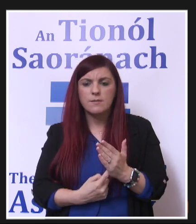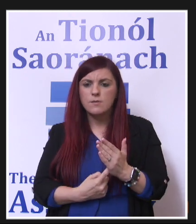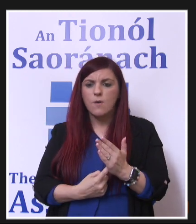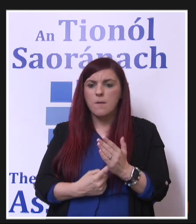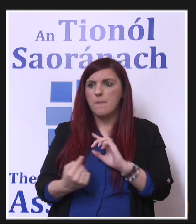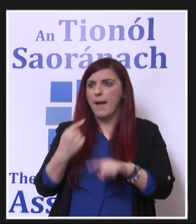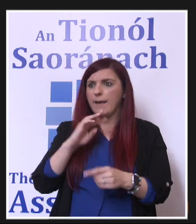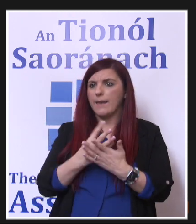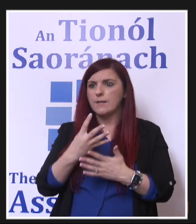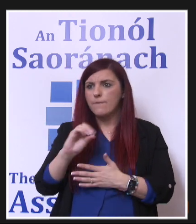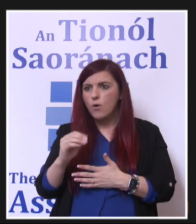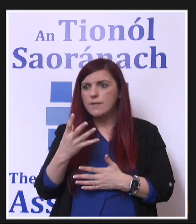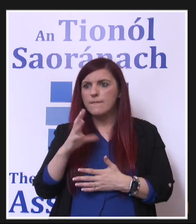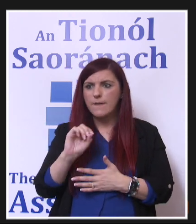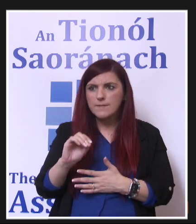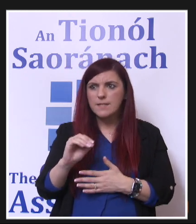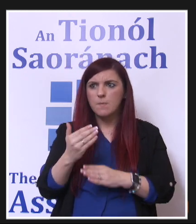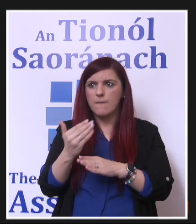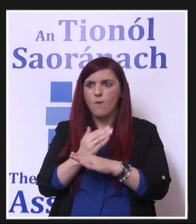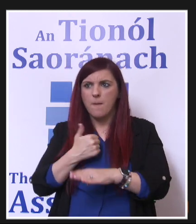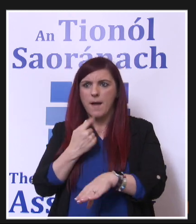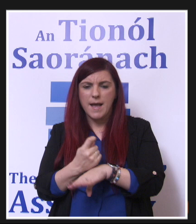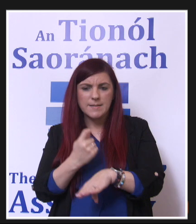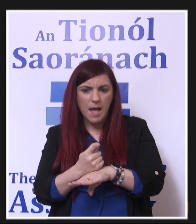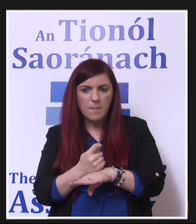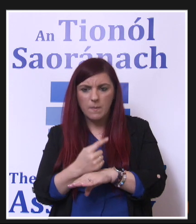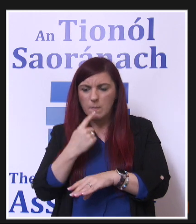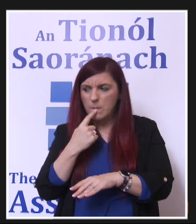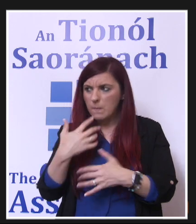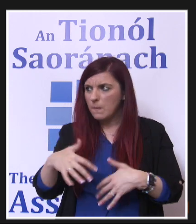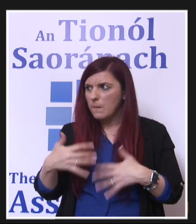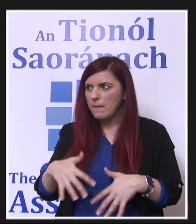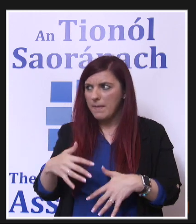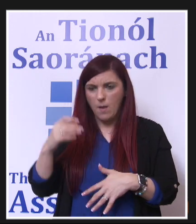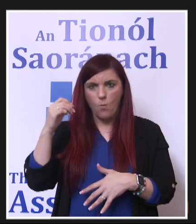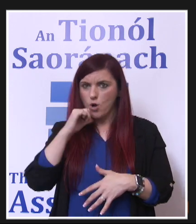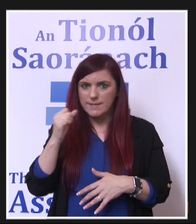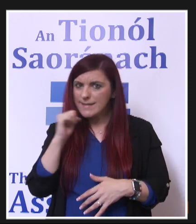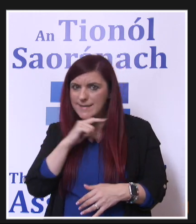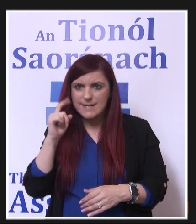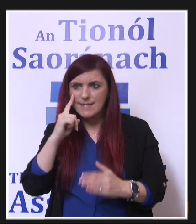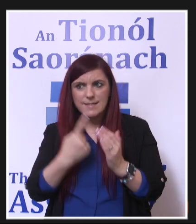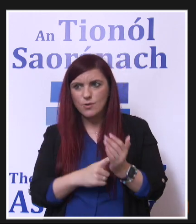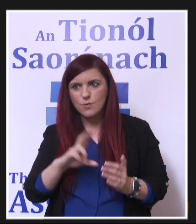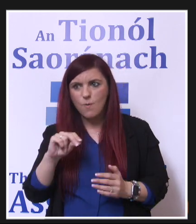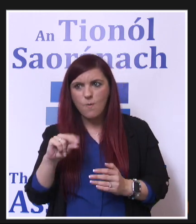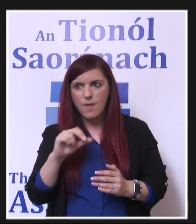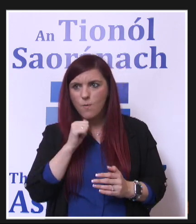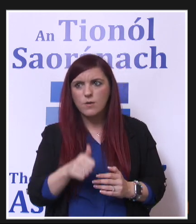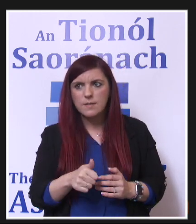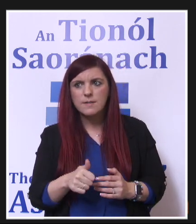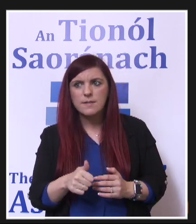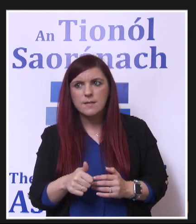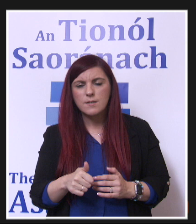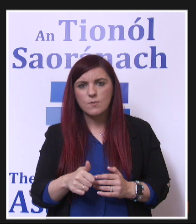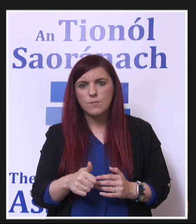50s before my time included leveling some neighborhoods. And those are brutal decisions. Not sure we'd